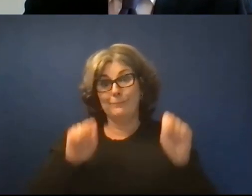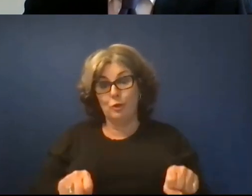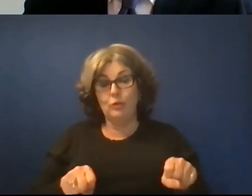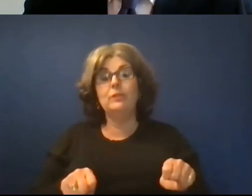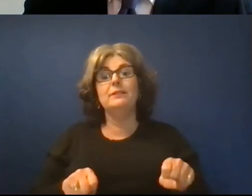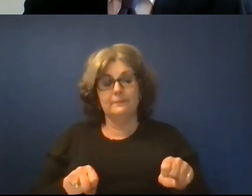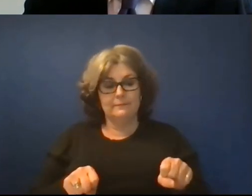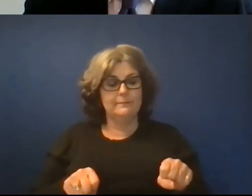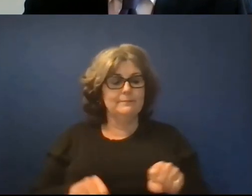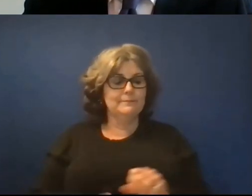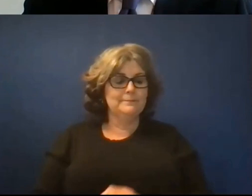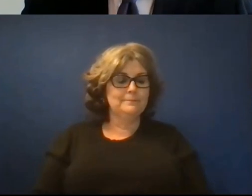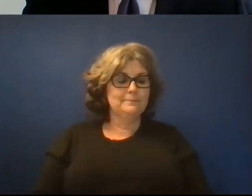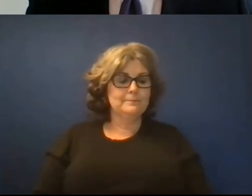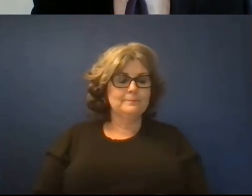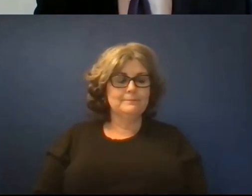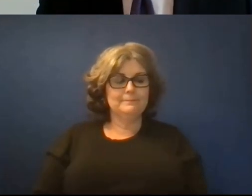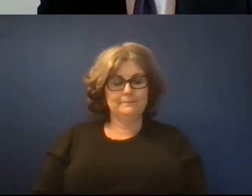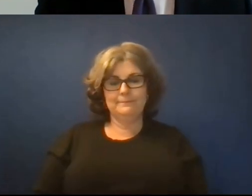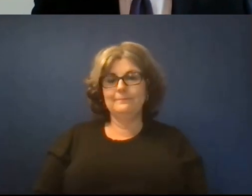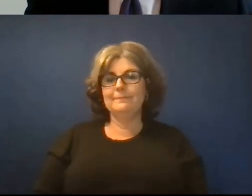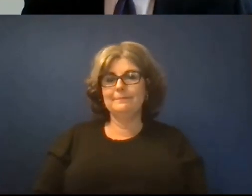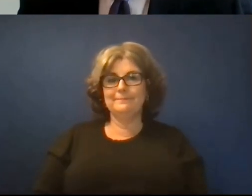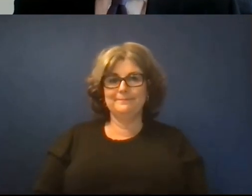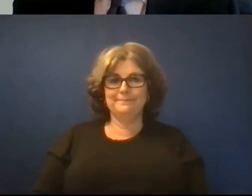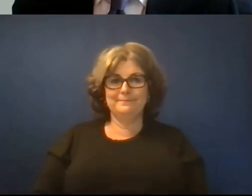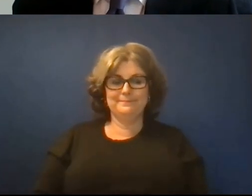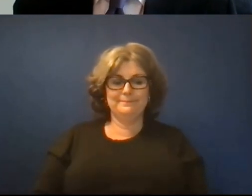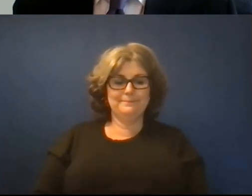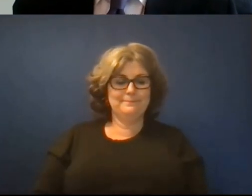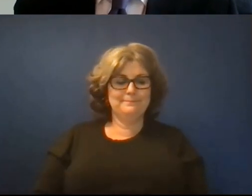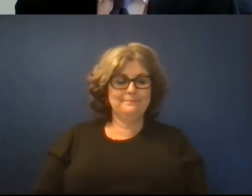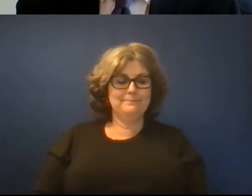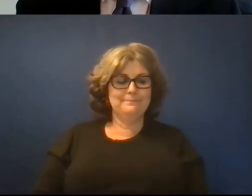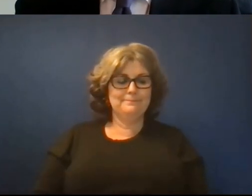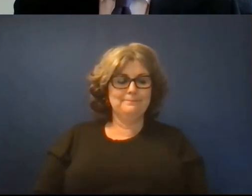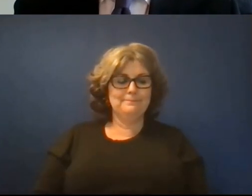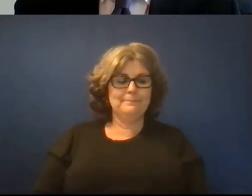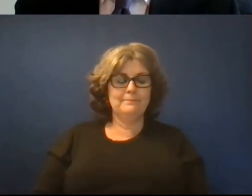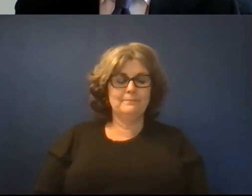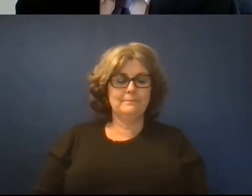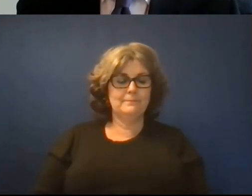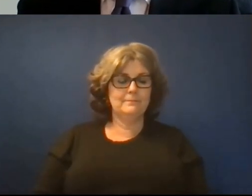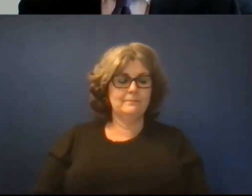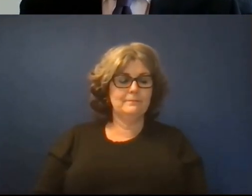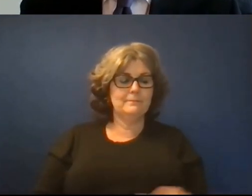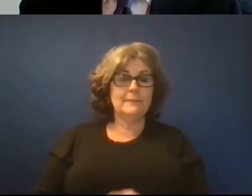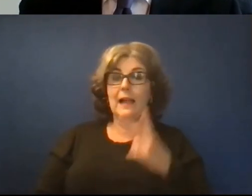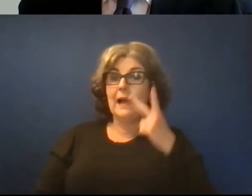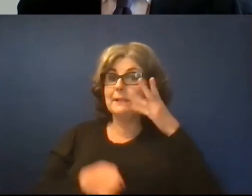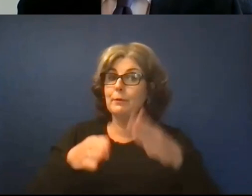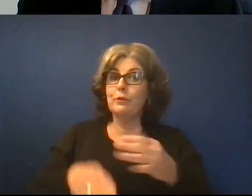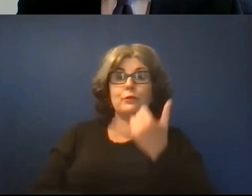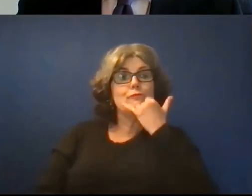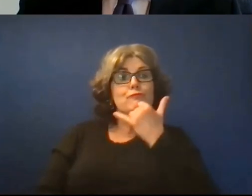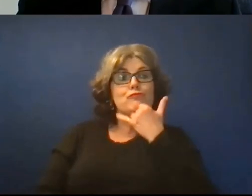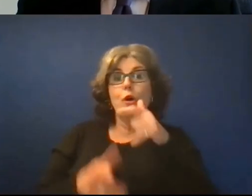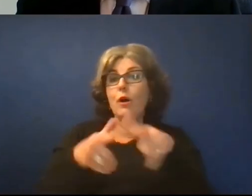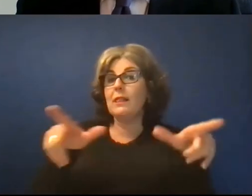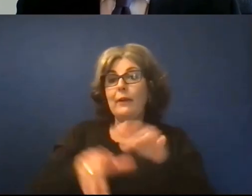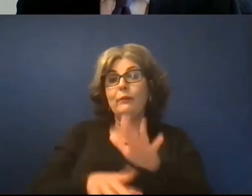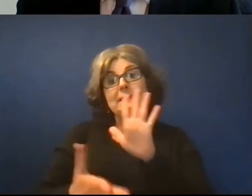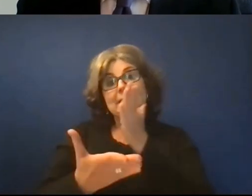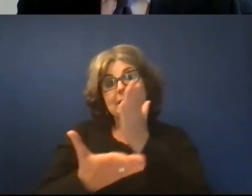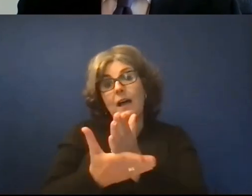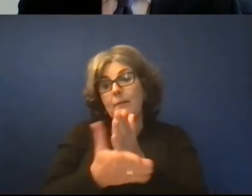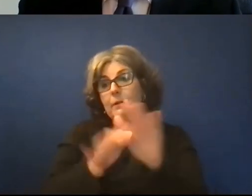at risk as well. Thank you. I do see we have a young person using some inappropriate language in the chat. If you could please stop doing